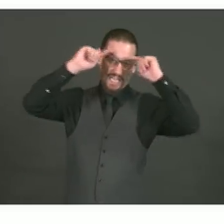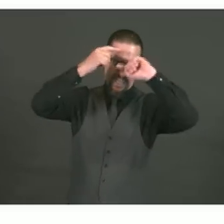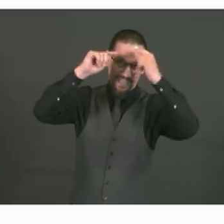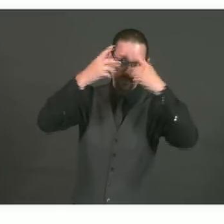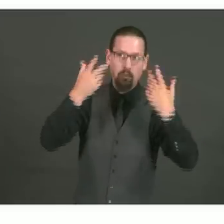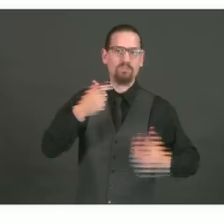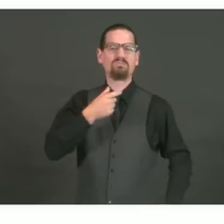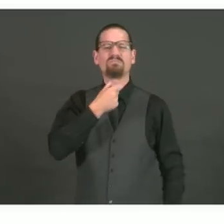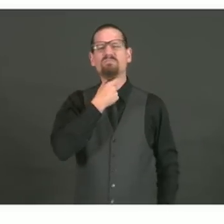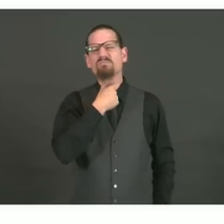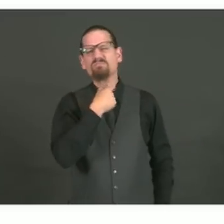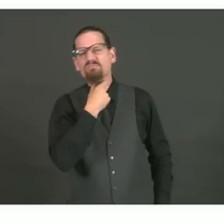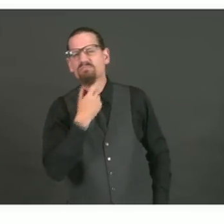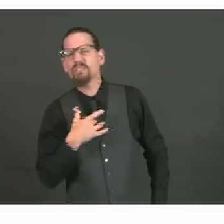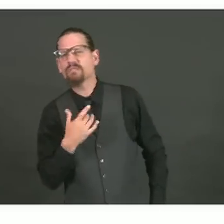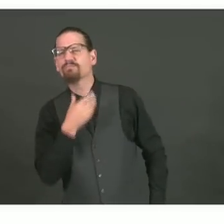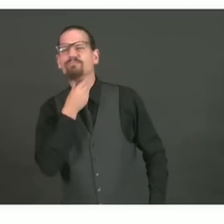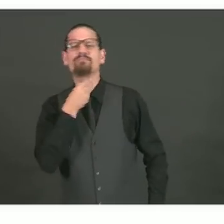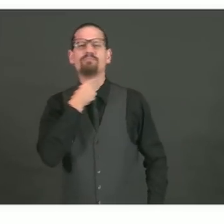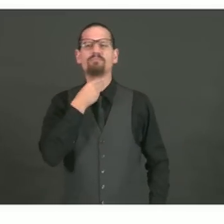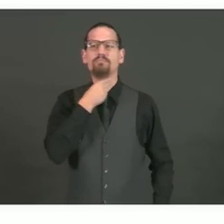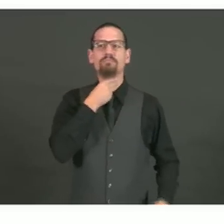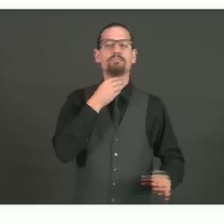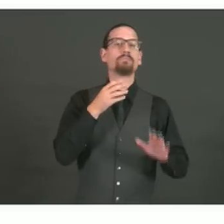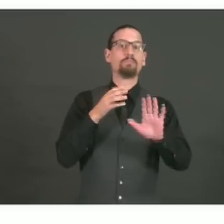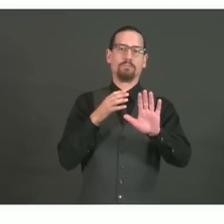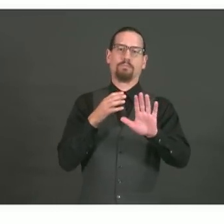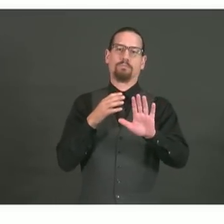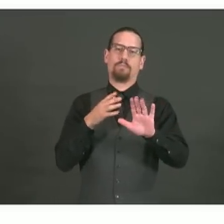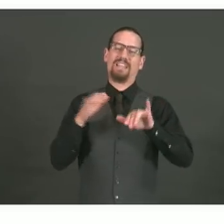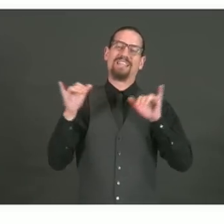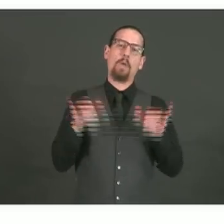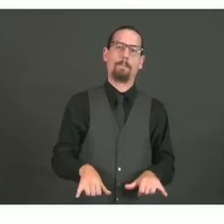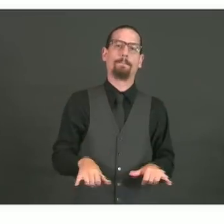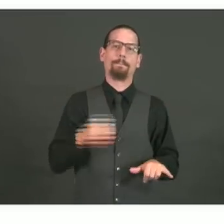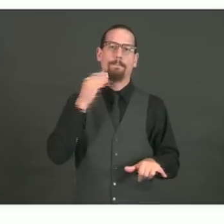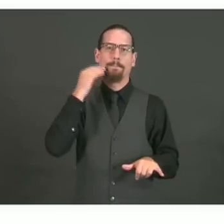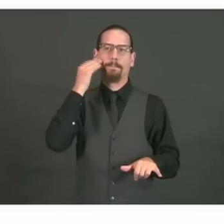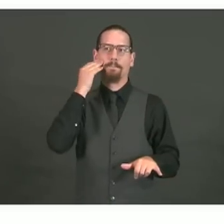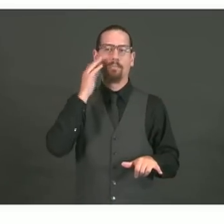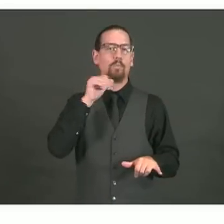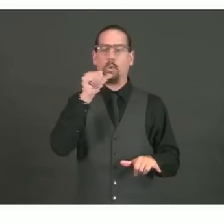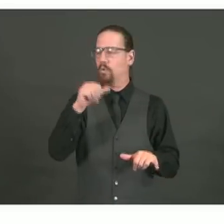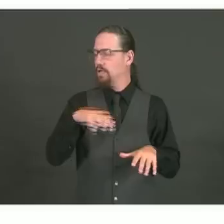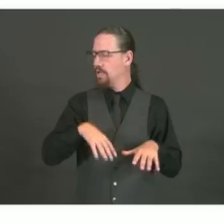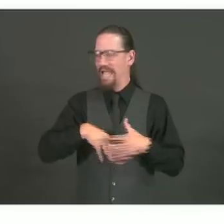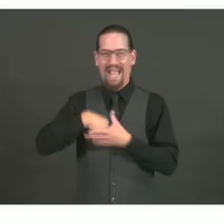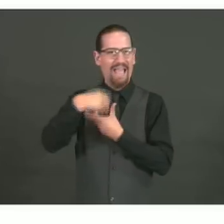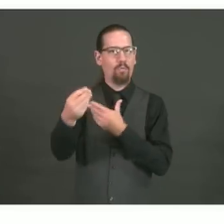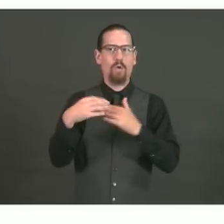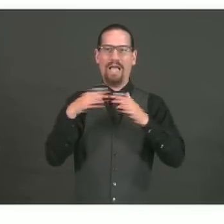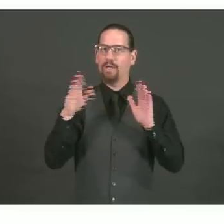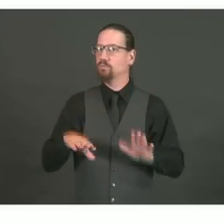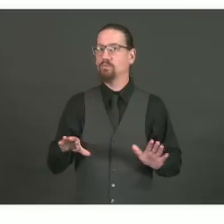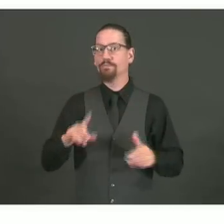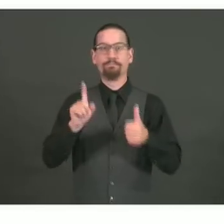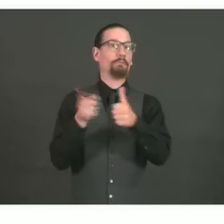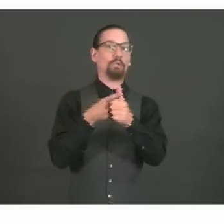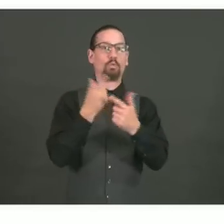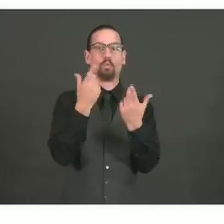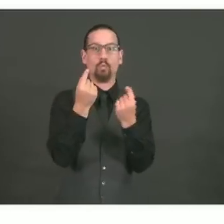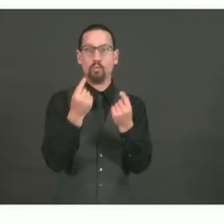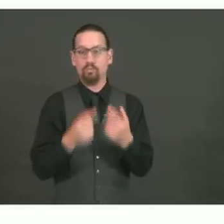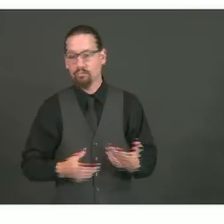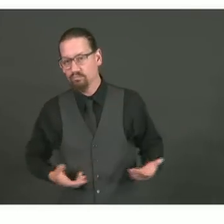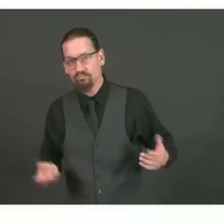I want you to stay home. Do not leave your house. I want you to call your doctor. Pick up the phone and call